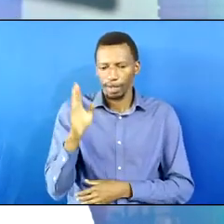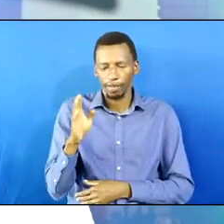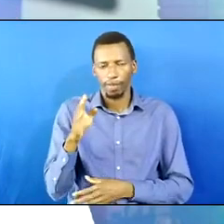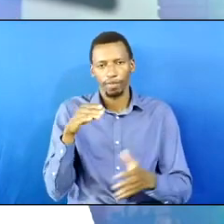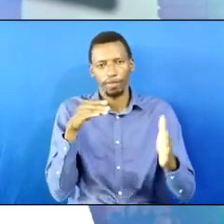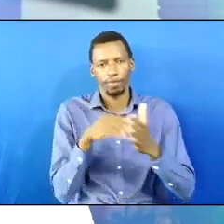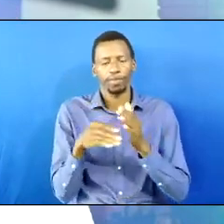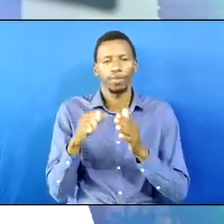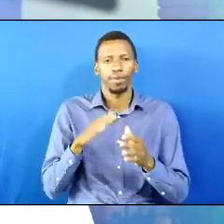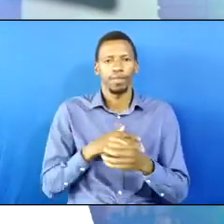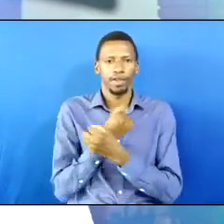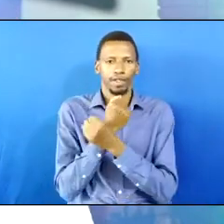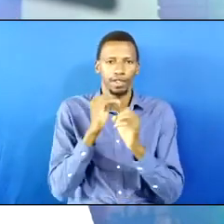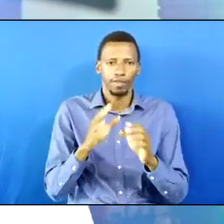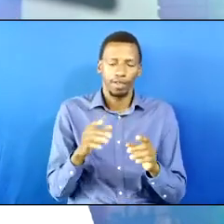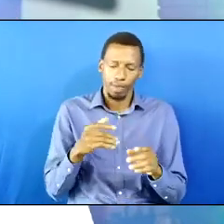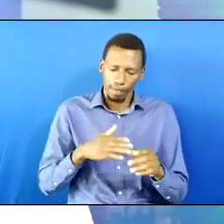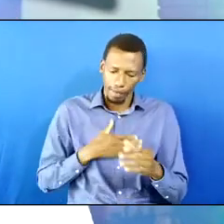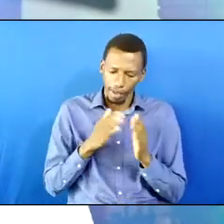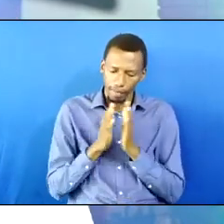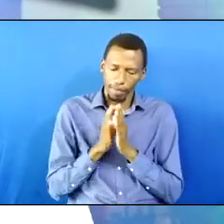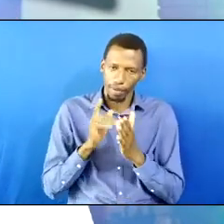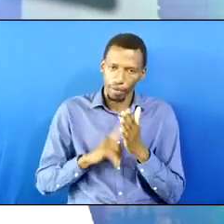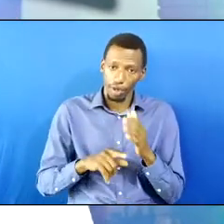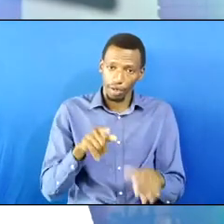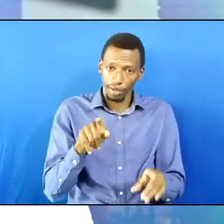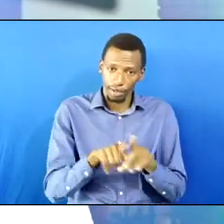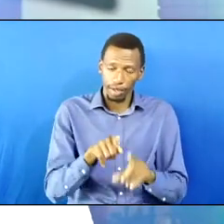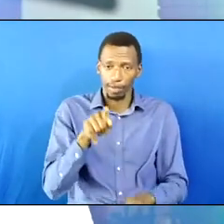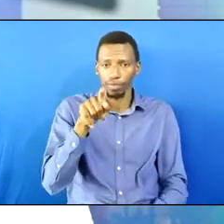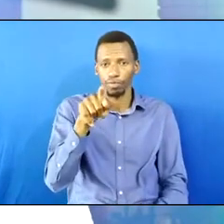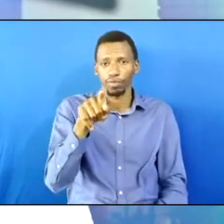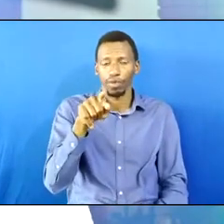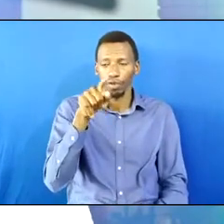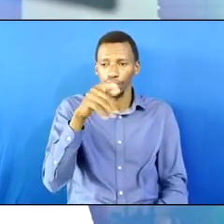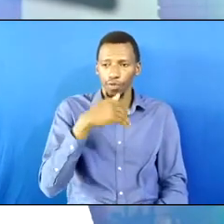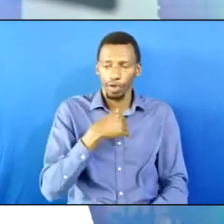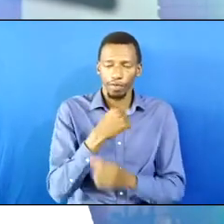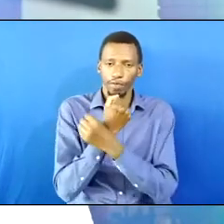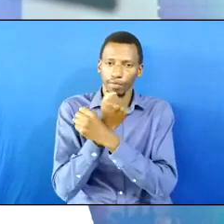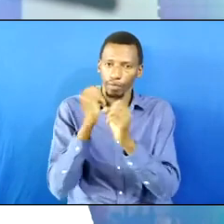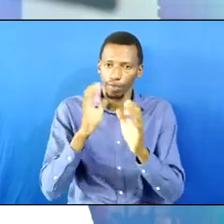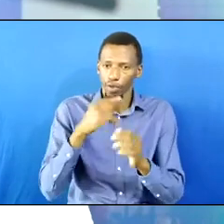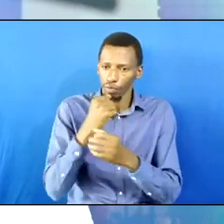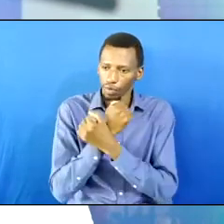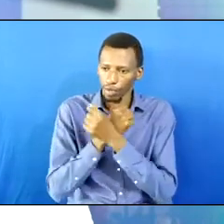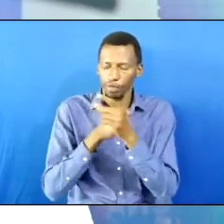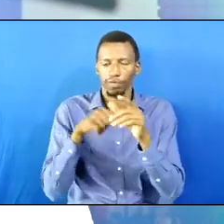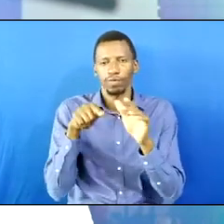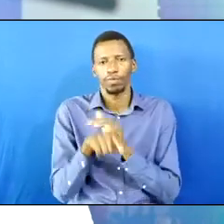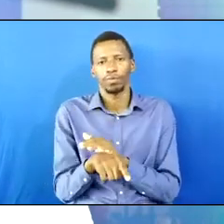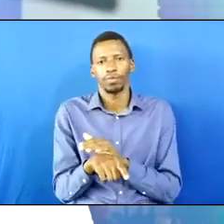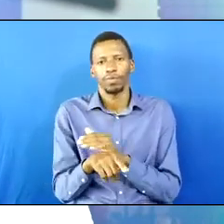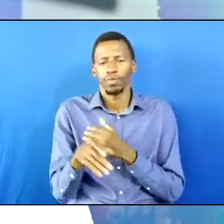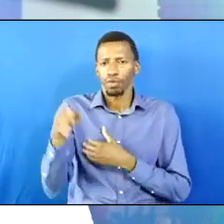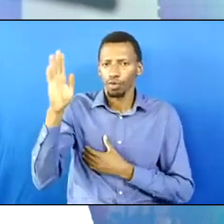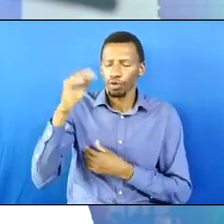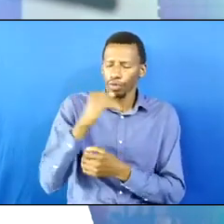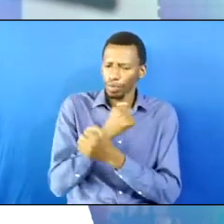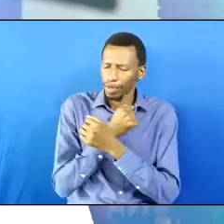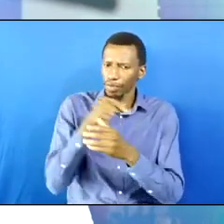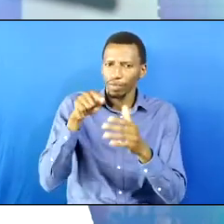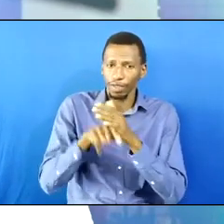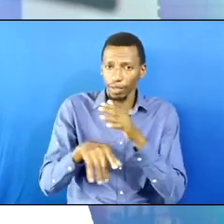my prayer also that for you too, you have a Savior who loves you so much. He loves you to a point that he accepted